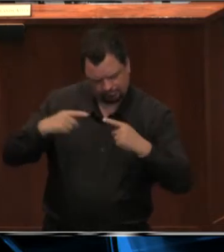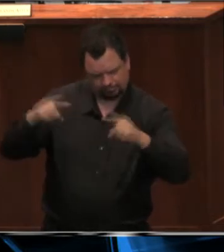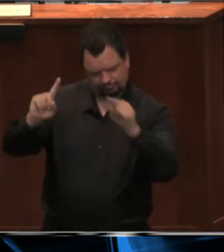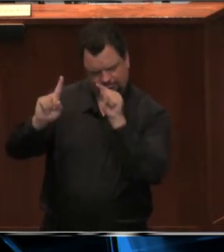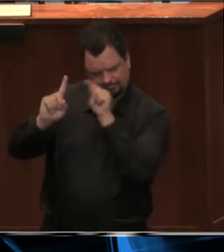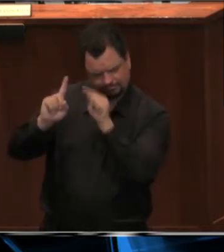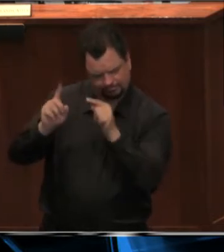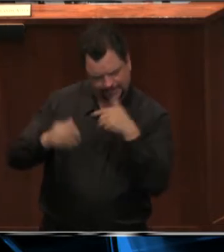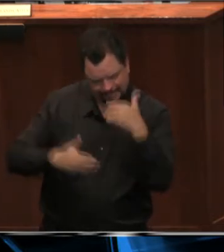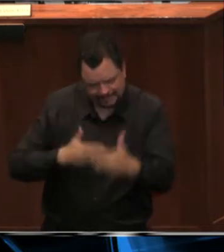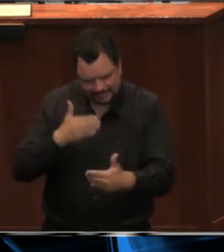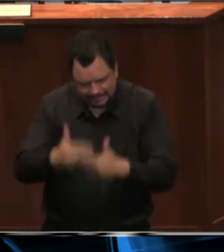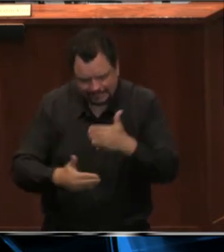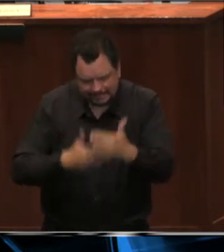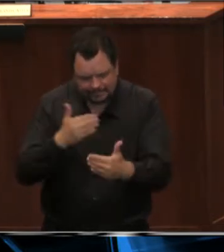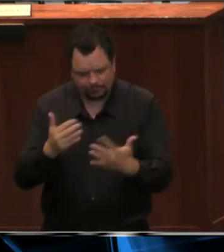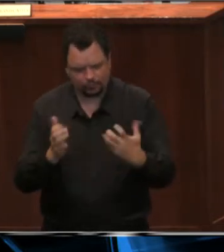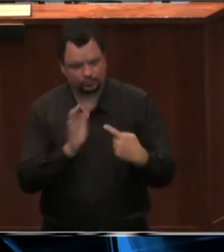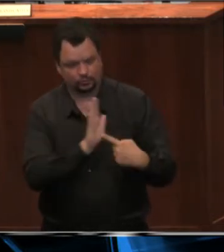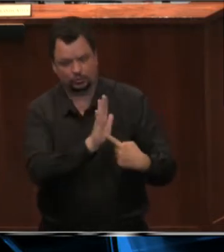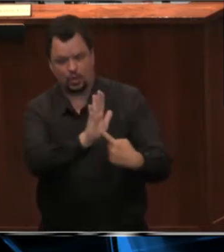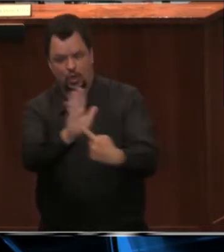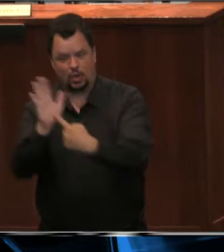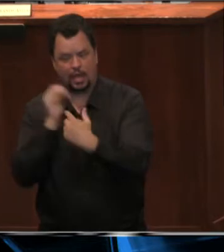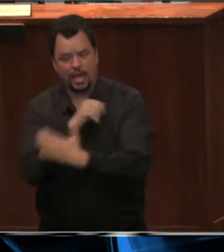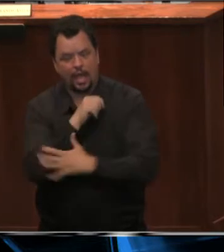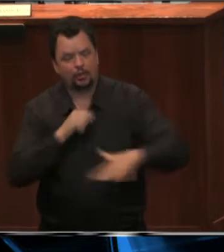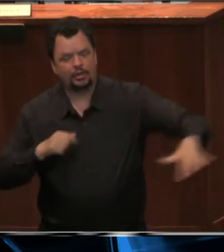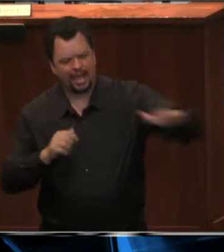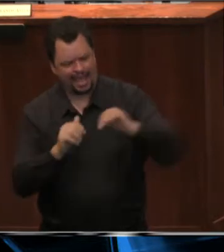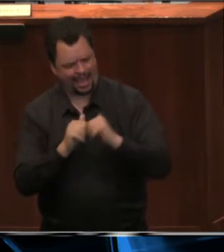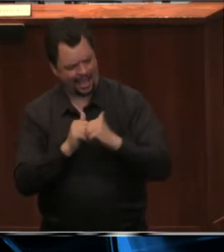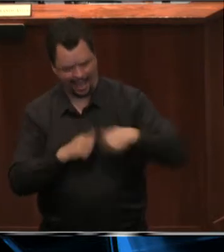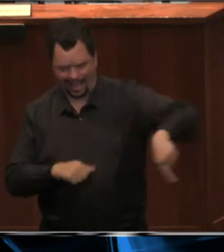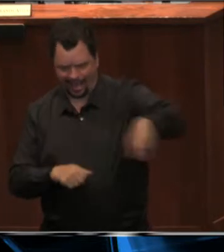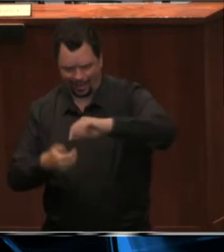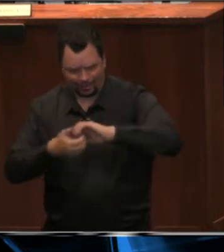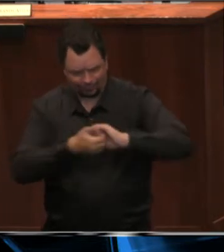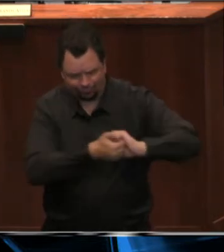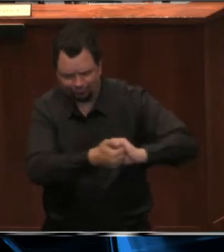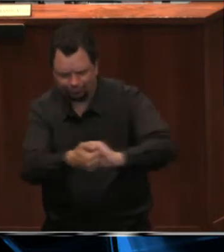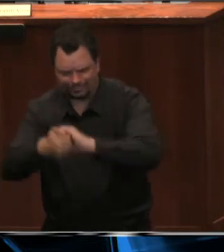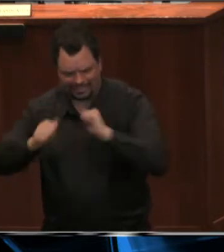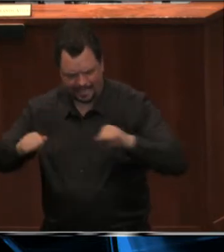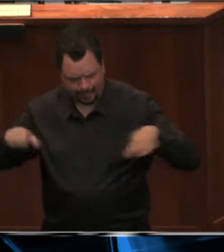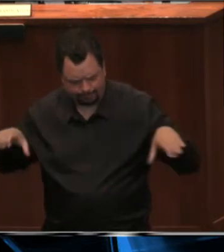the country, right here in El Paso County. Thank you very much, Commissioner Bremer.